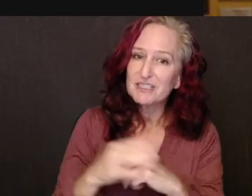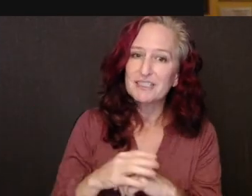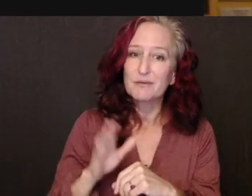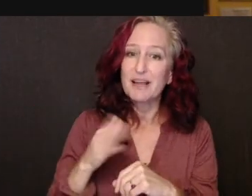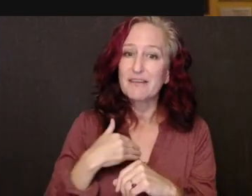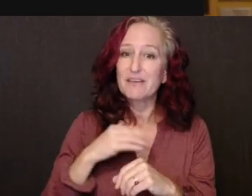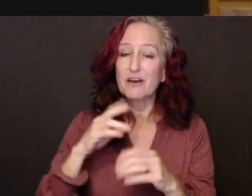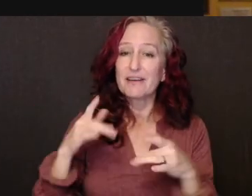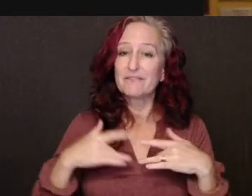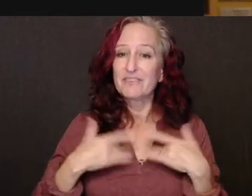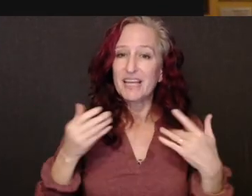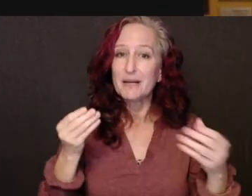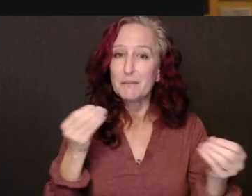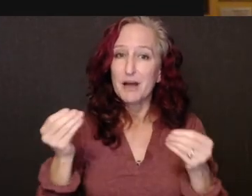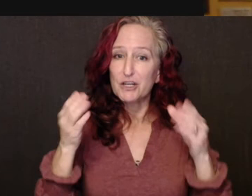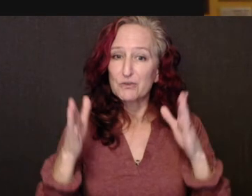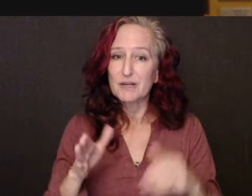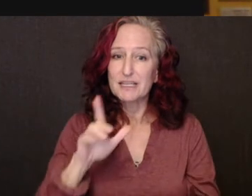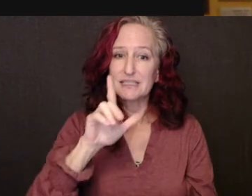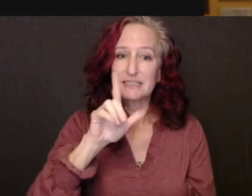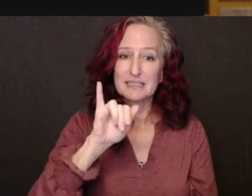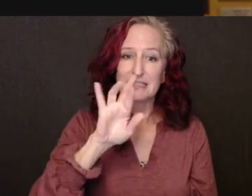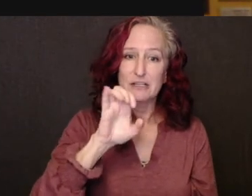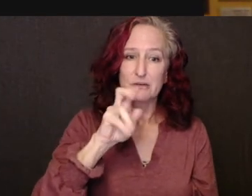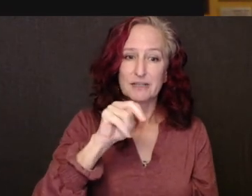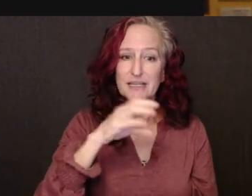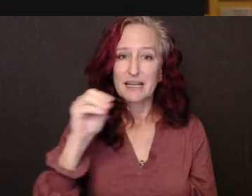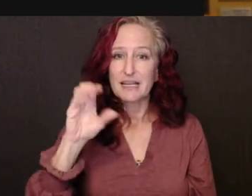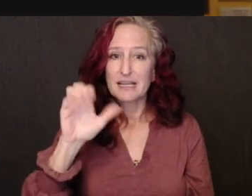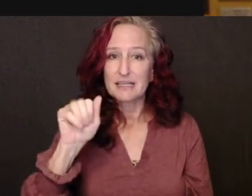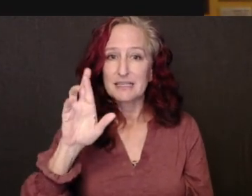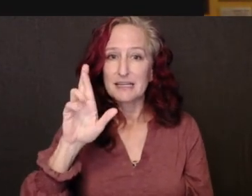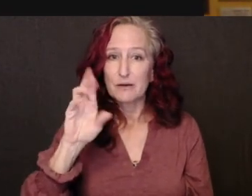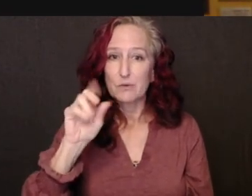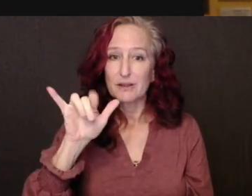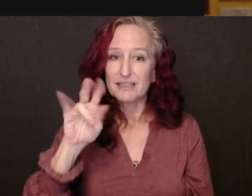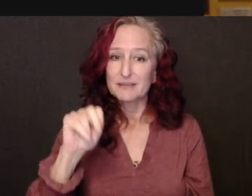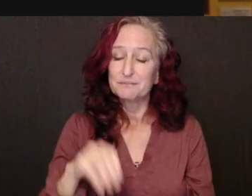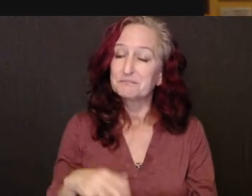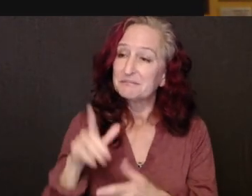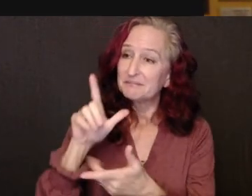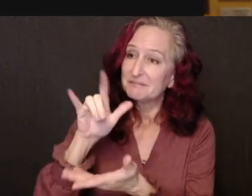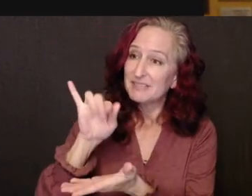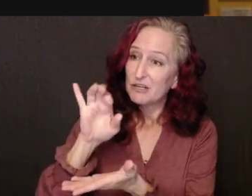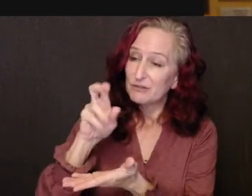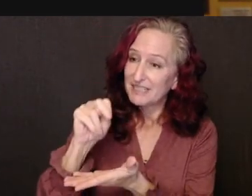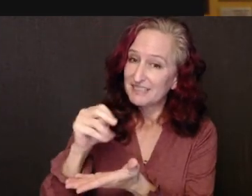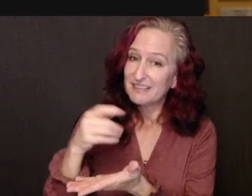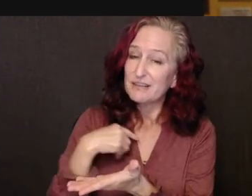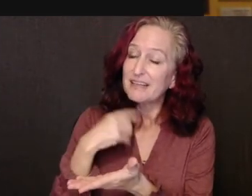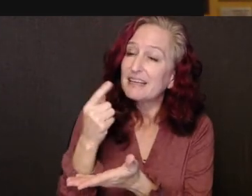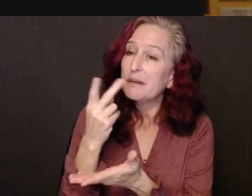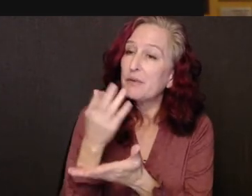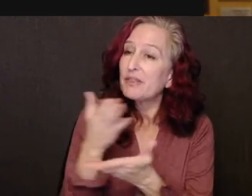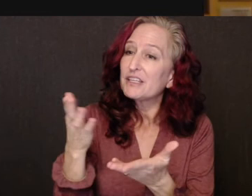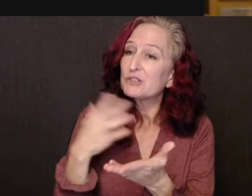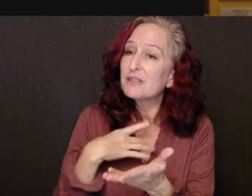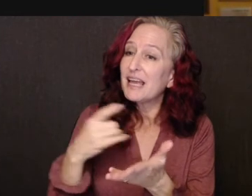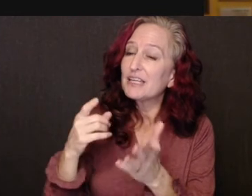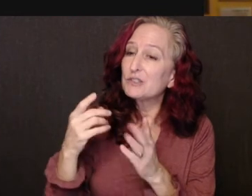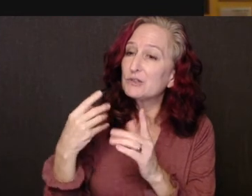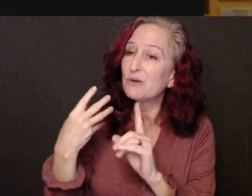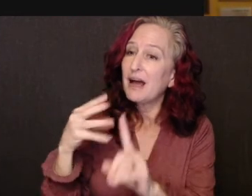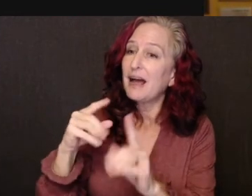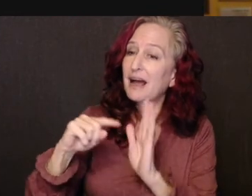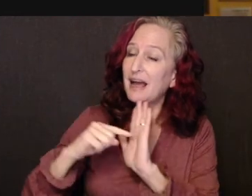to applying these techniques in my own cooking here in my kitchen. For those of you that are watching, joining me are the two event